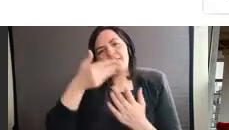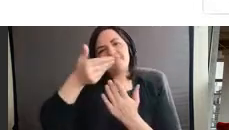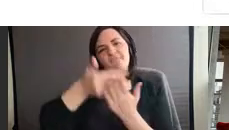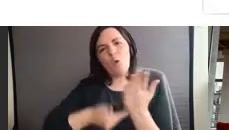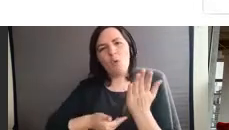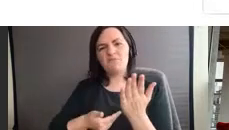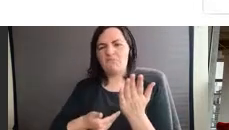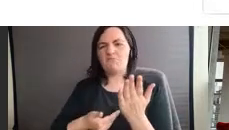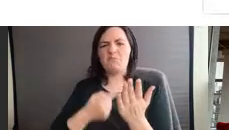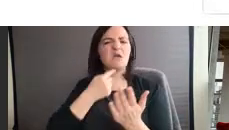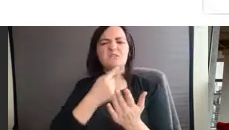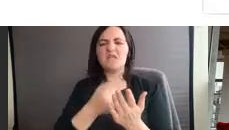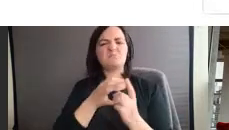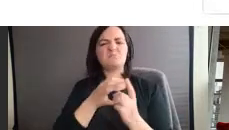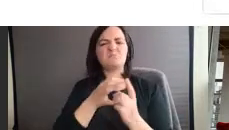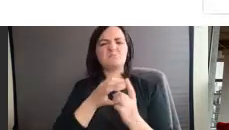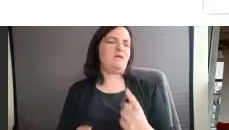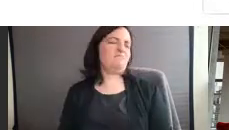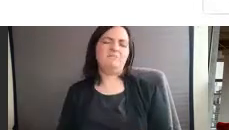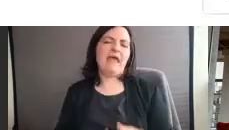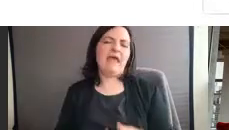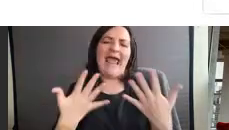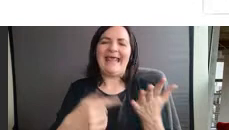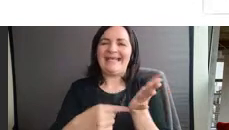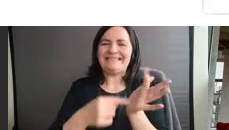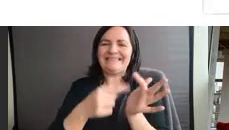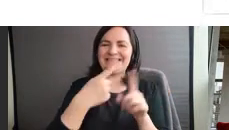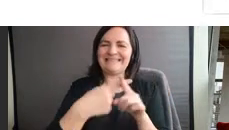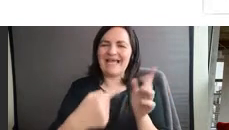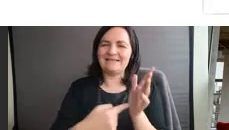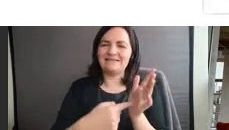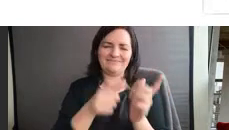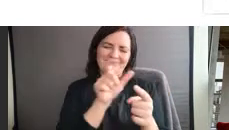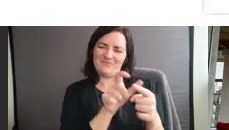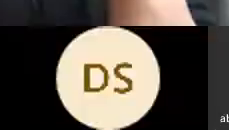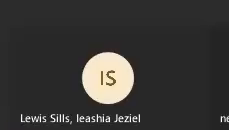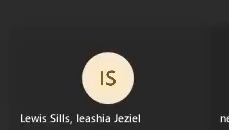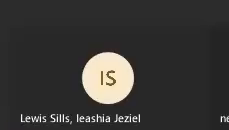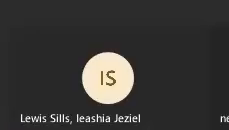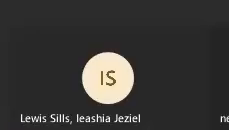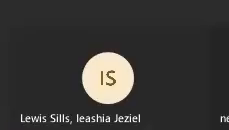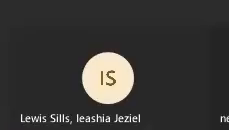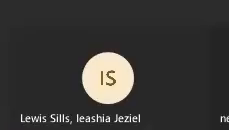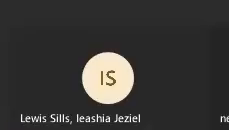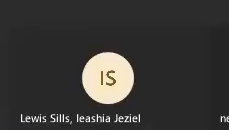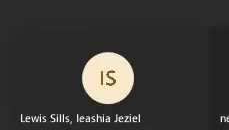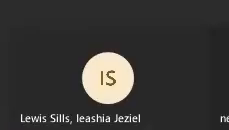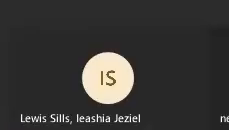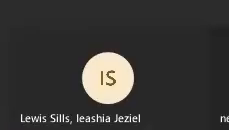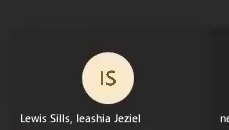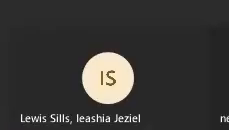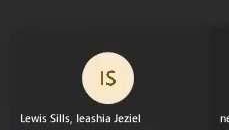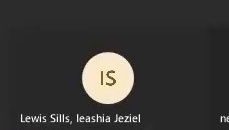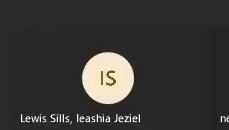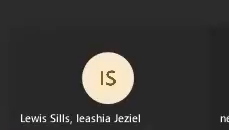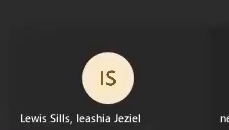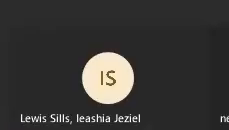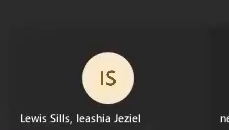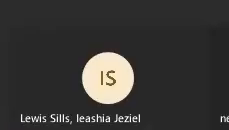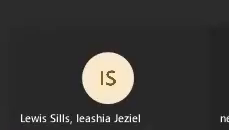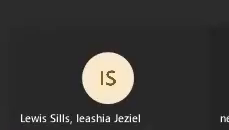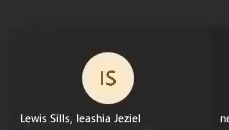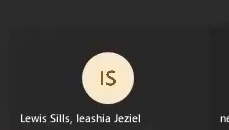Yeah, it doesn't say specifically. I mean, any text. When I use the word text, it means journal, book,